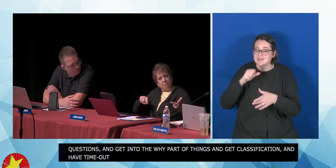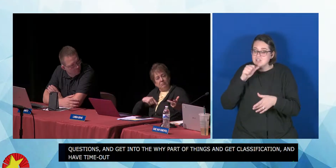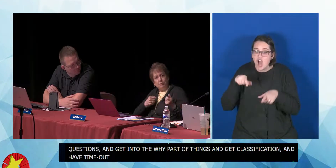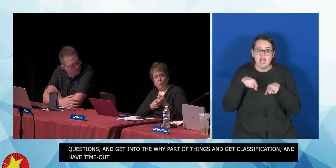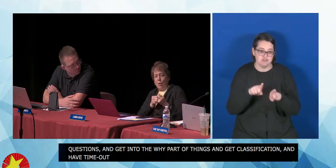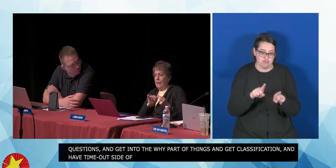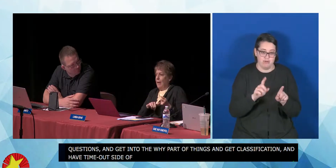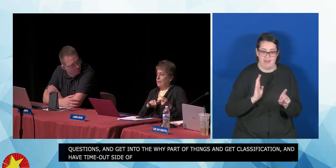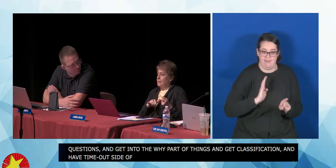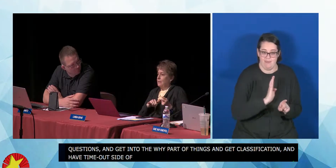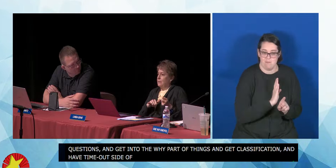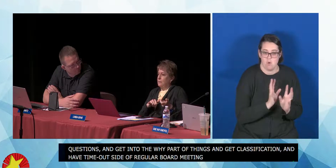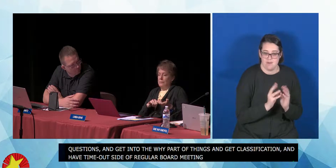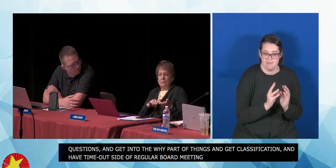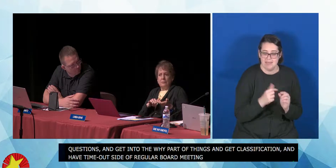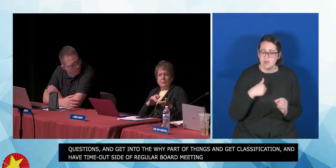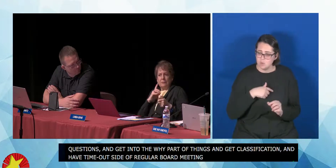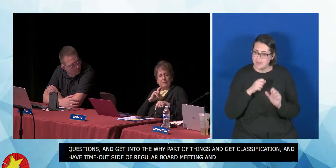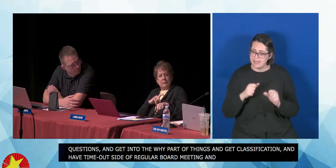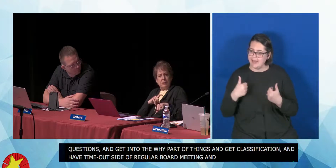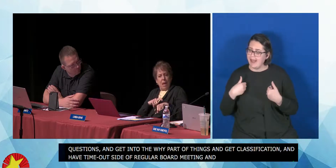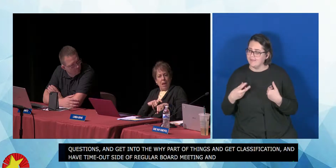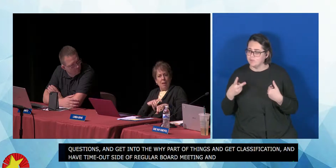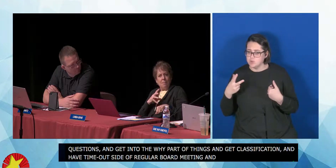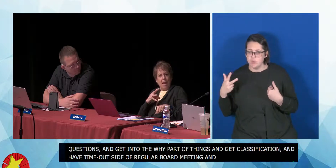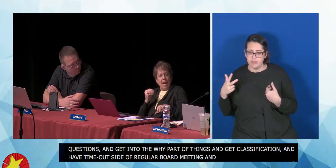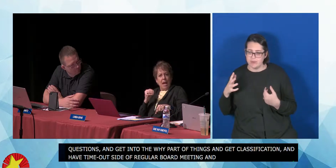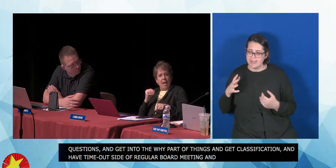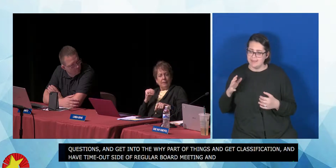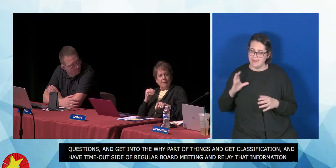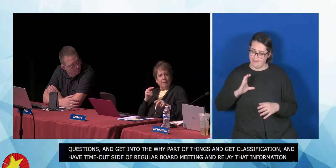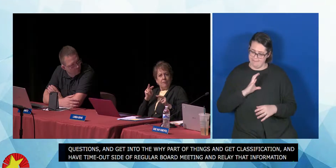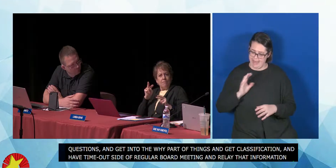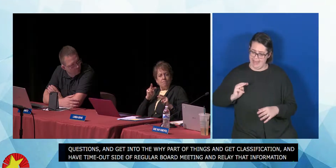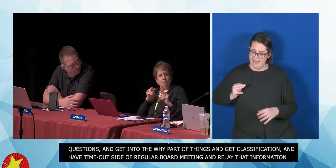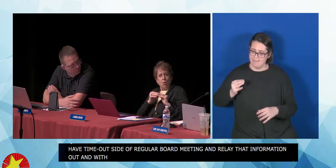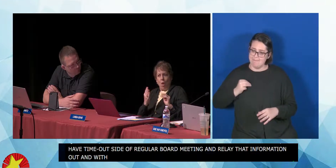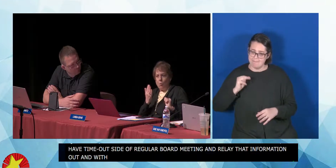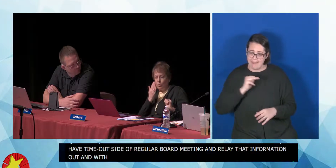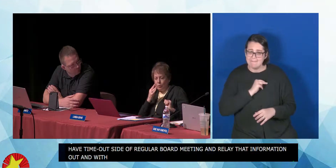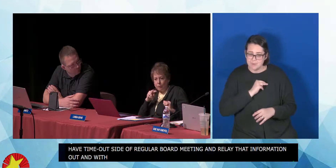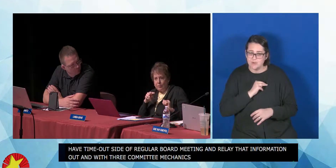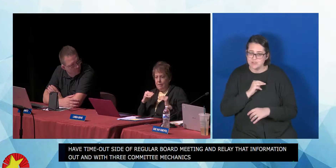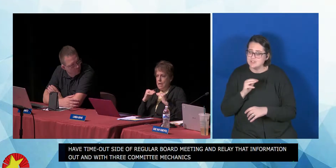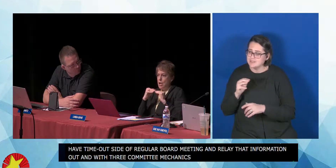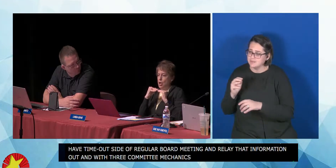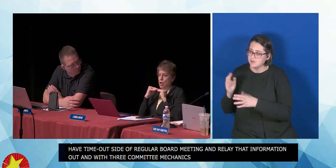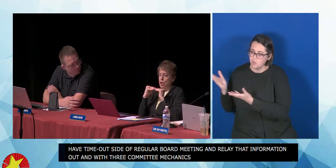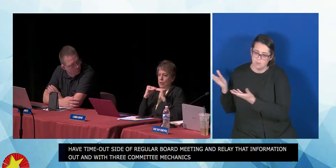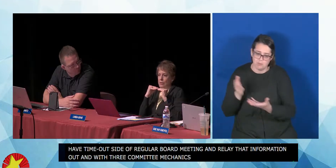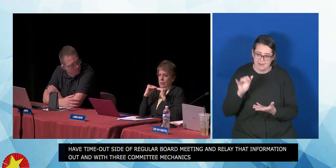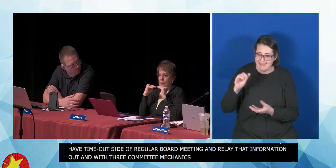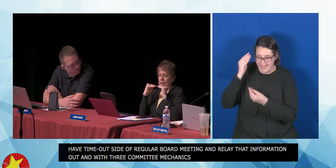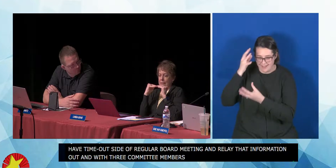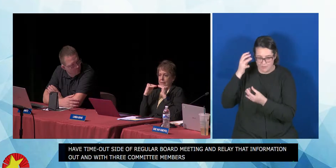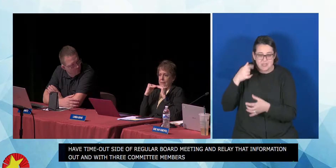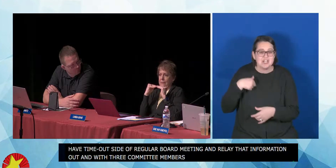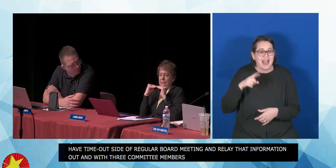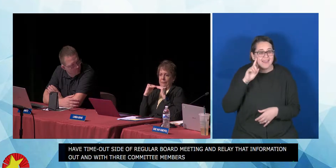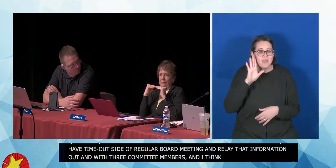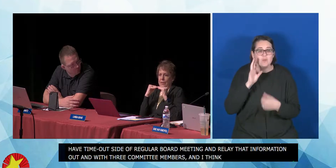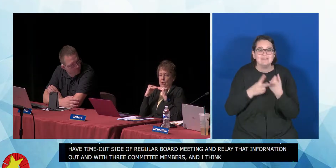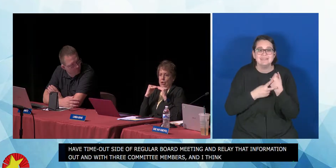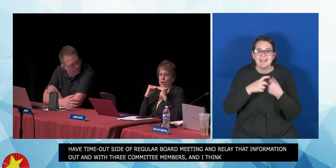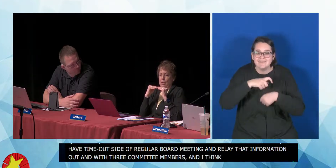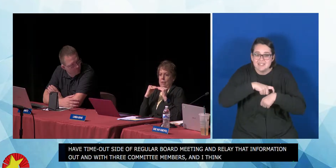back with 3 committee members. And I think it would be more efficient in terms of time